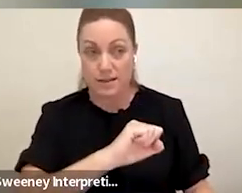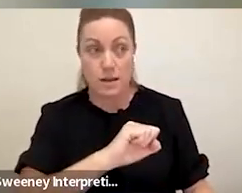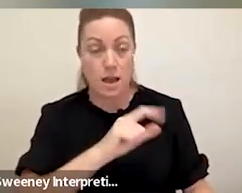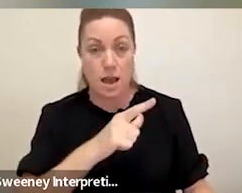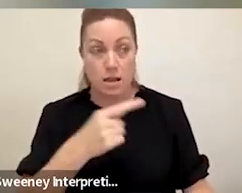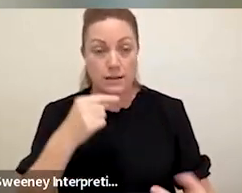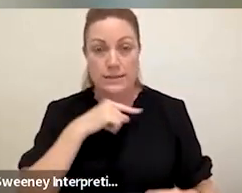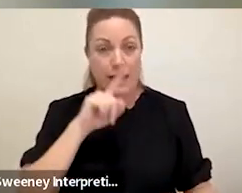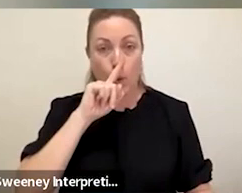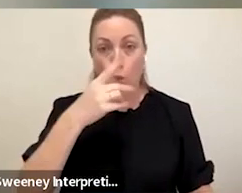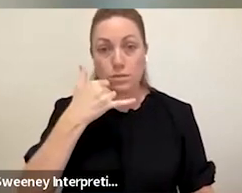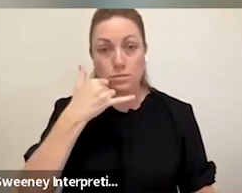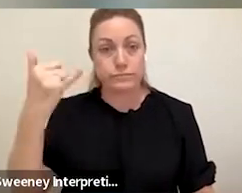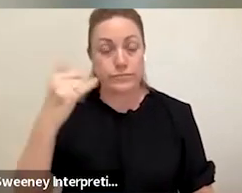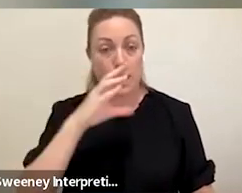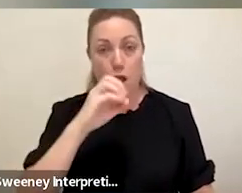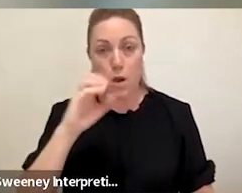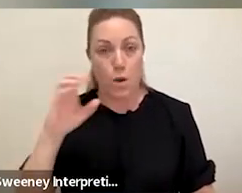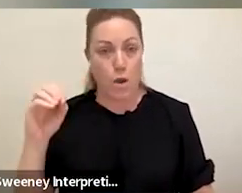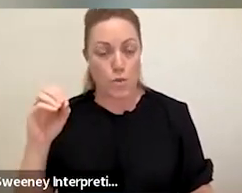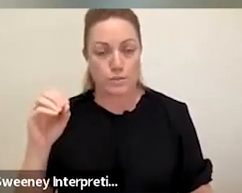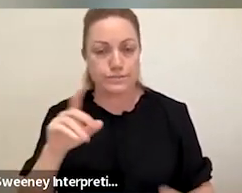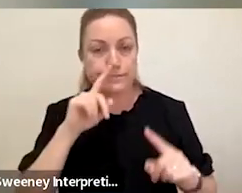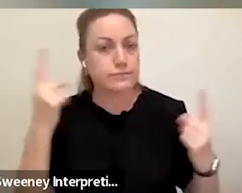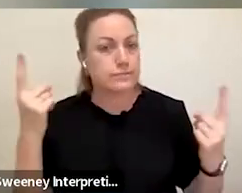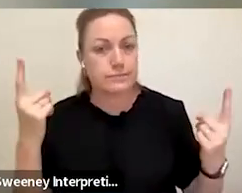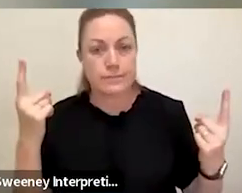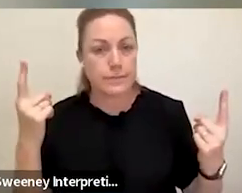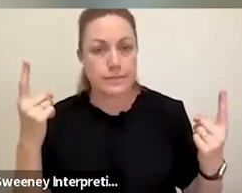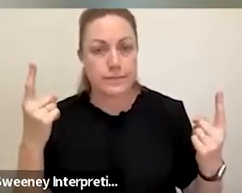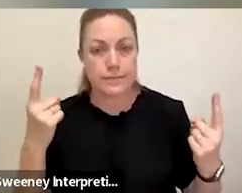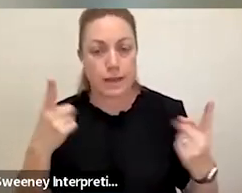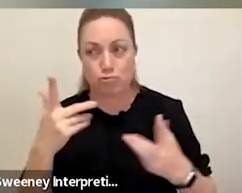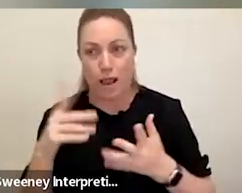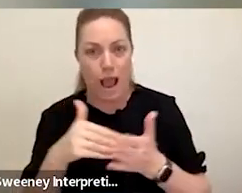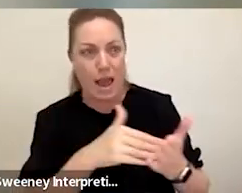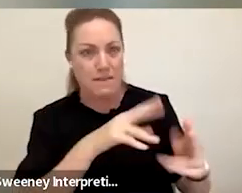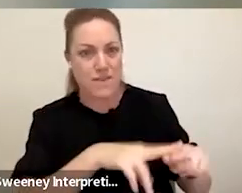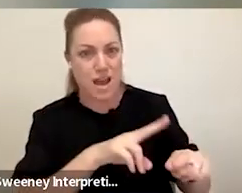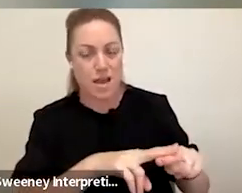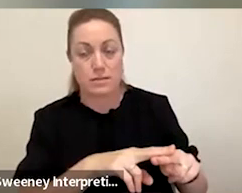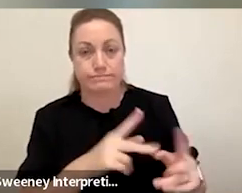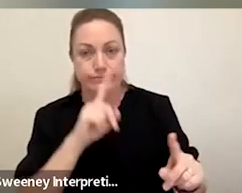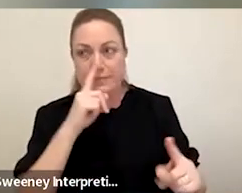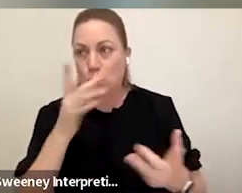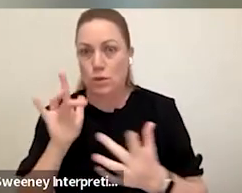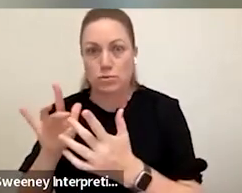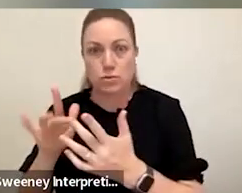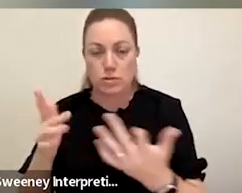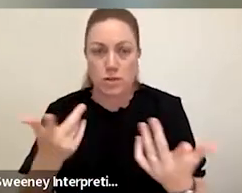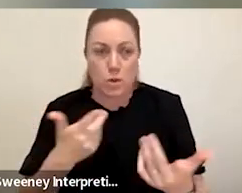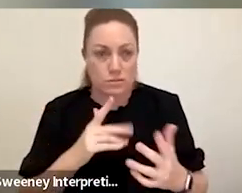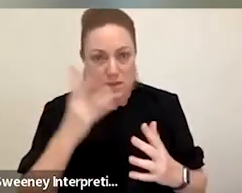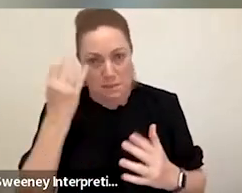call 000 to get help for his father, and so that was really traumatic. He